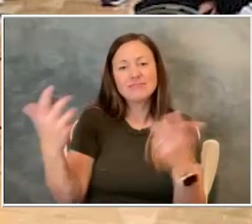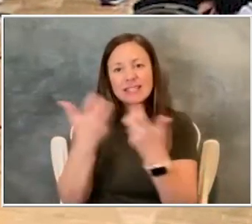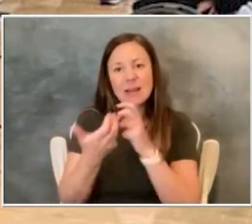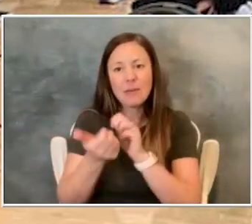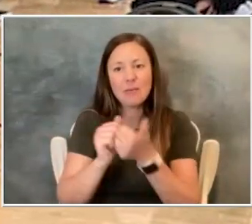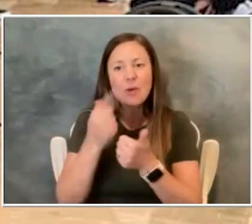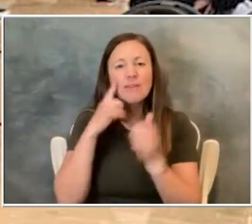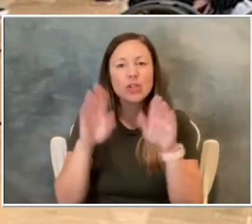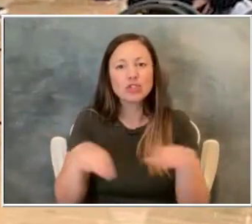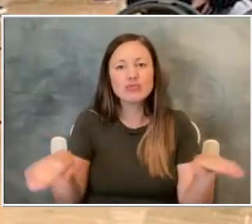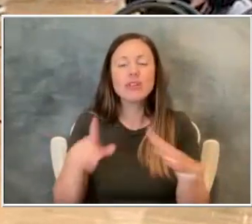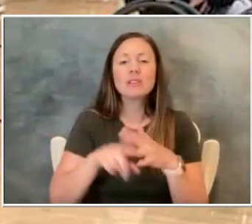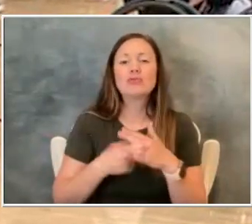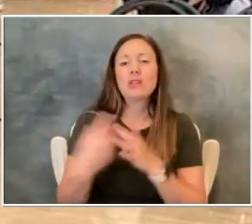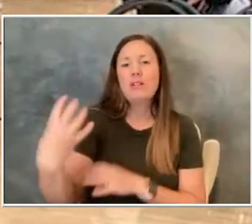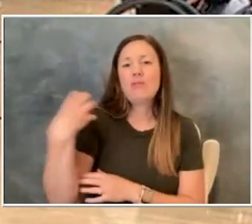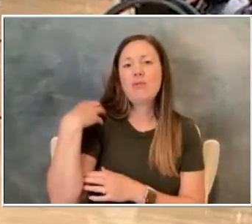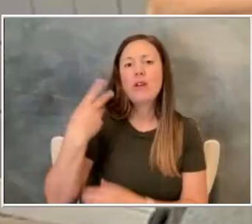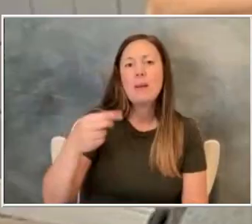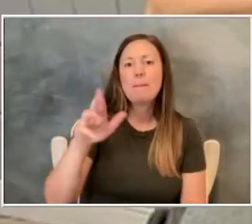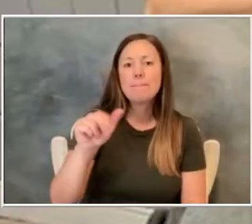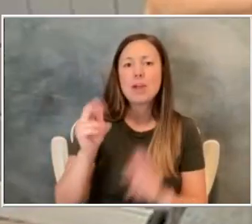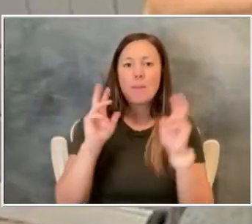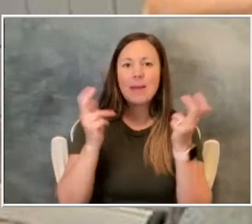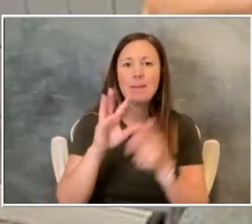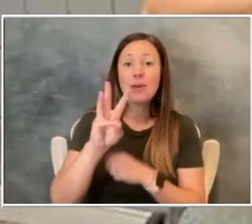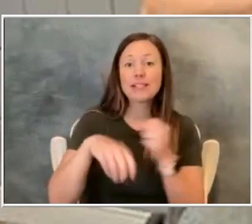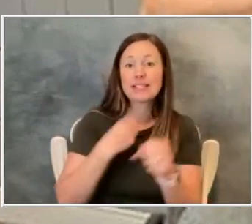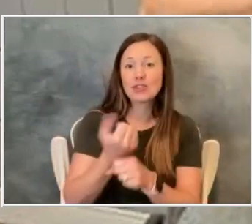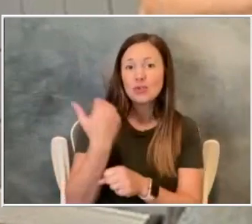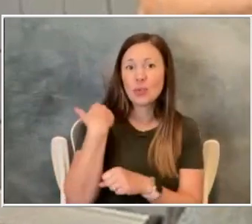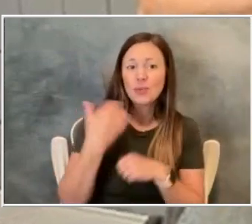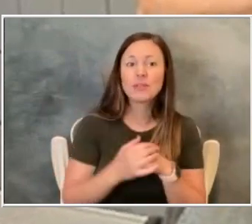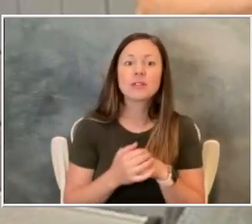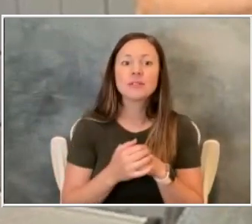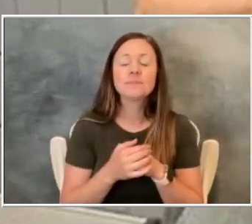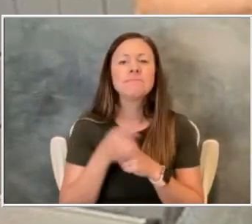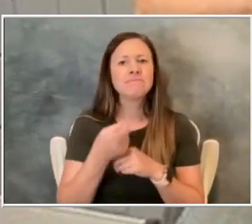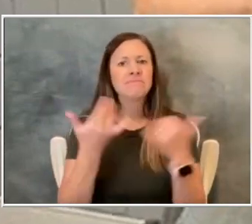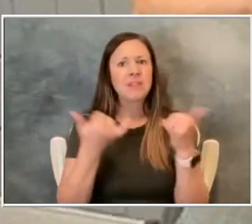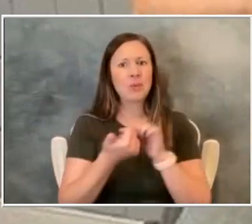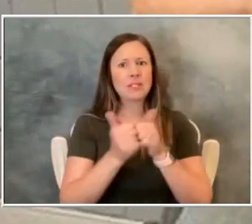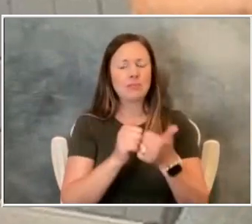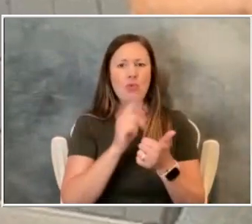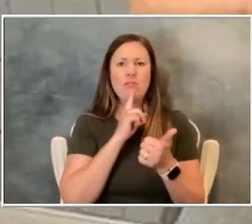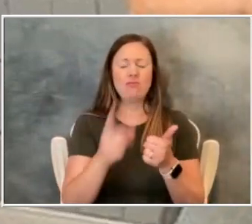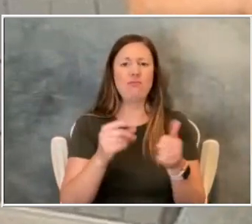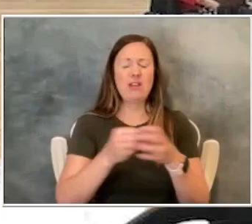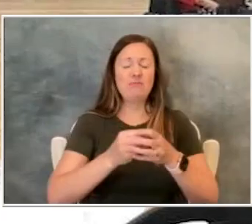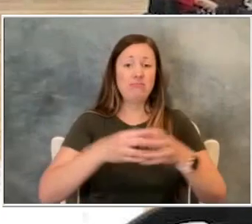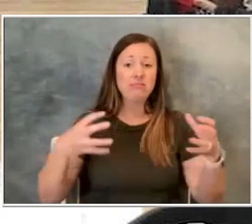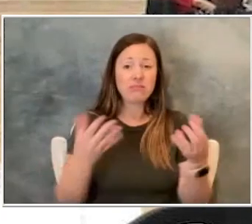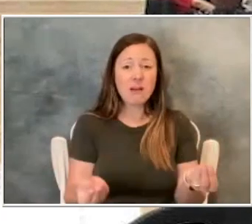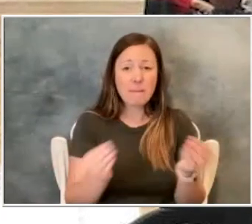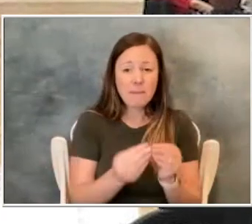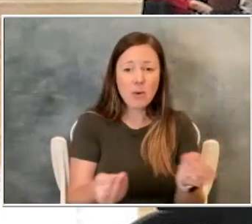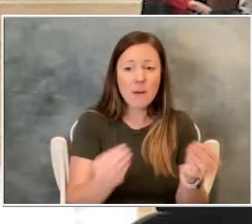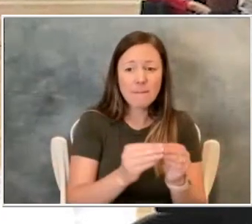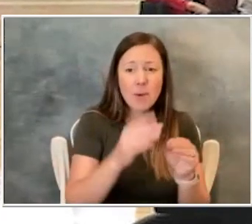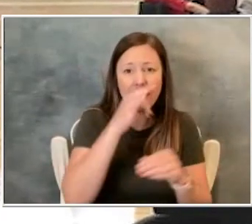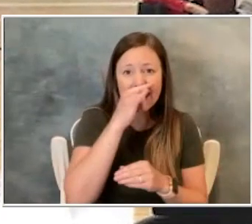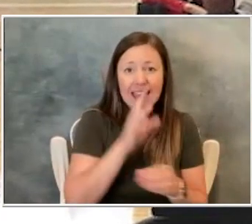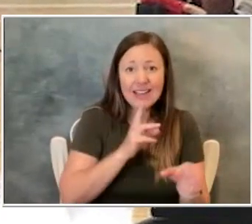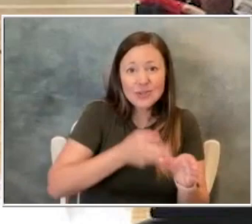started coaching para basketball 6 years ago. Not only has the sport grown as more and more children joined, the kids